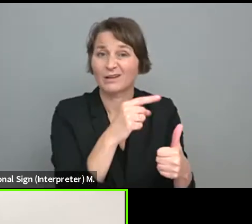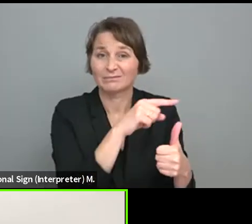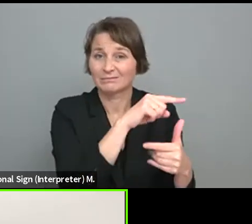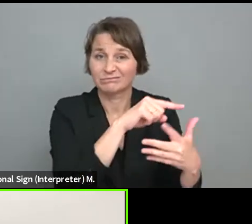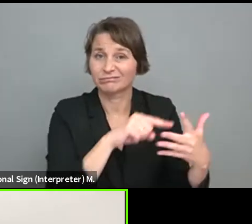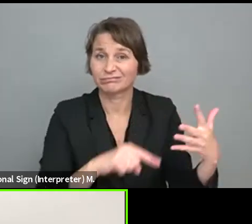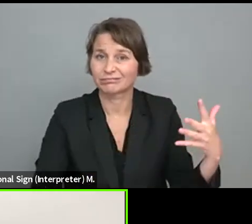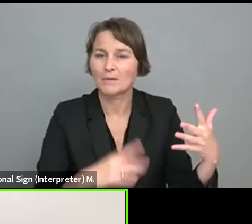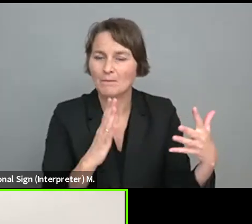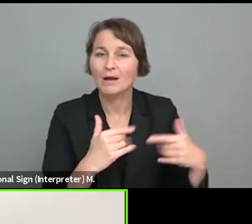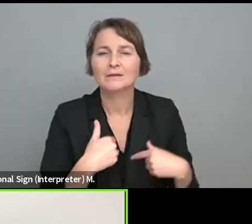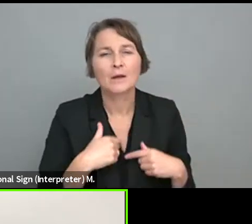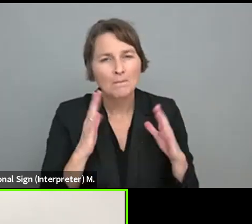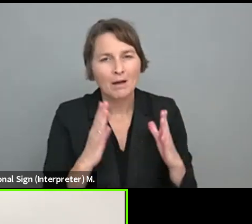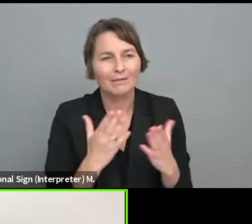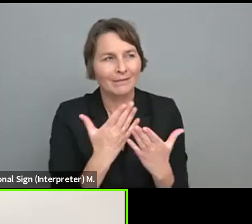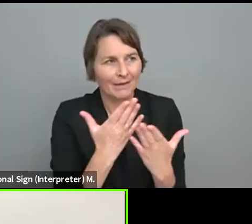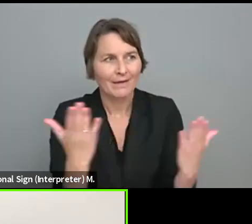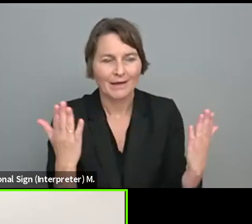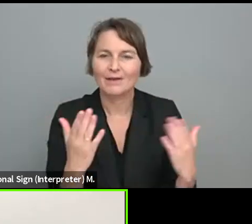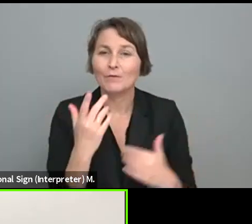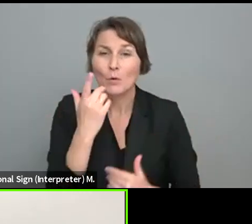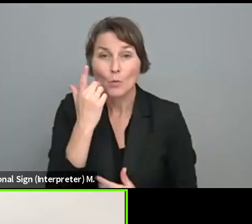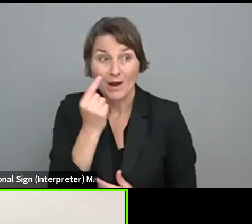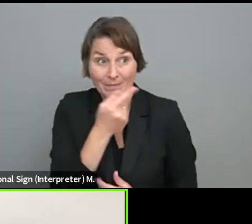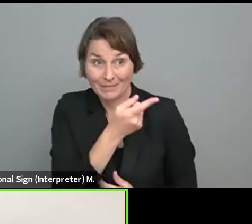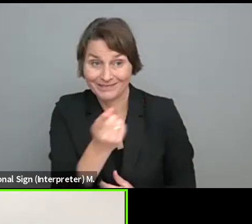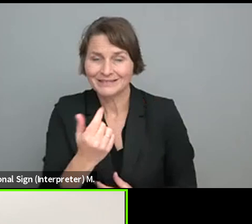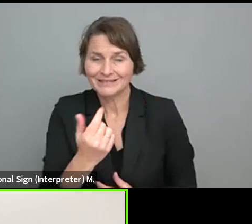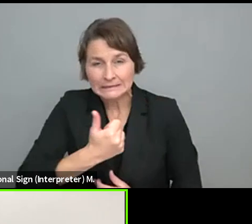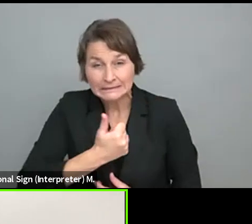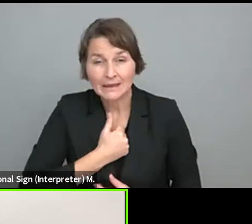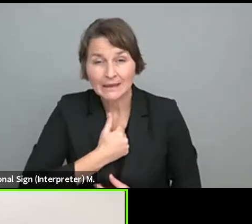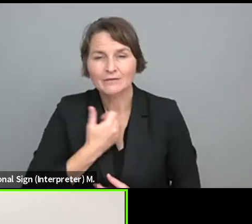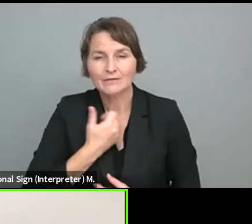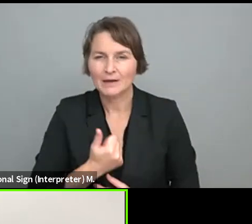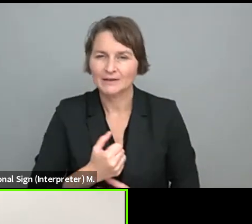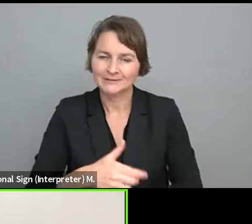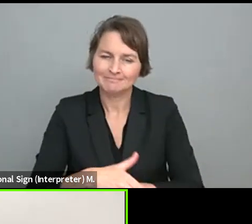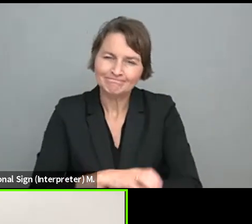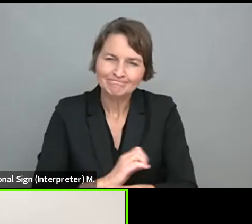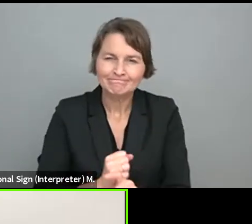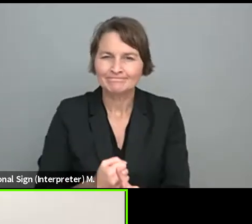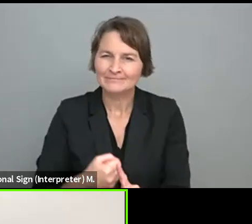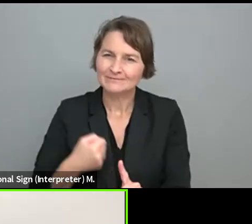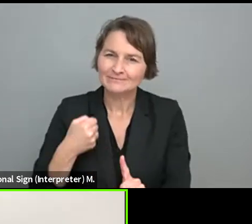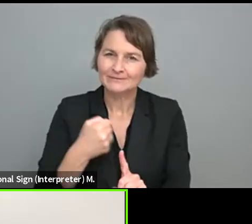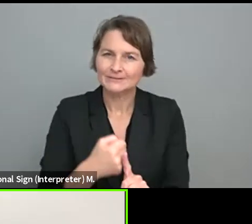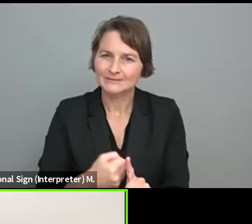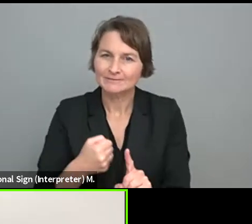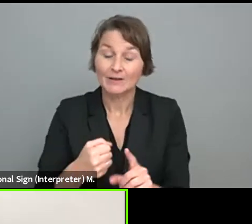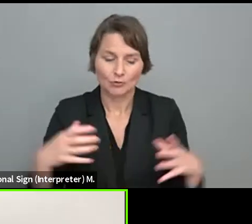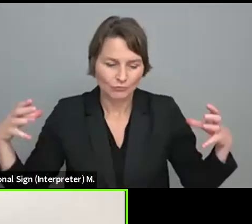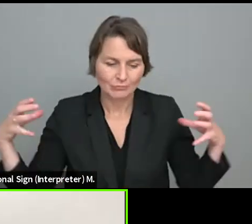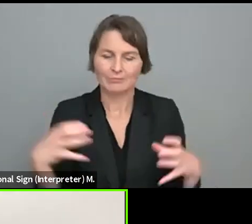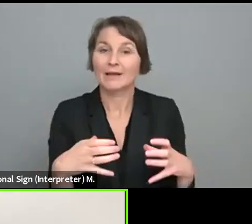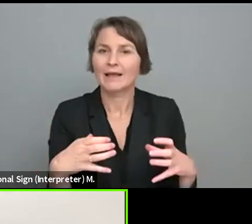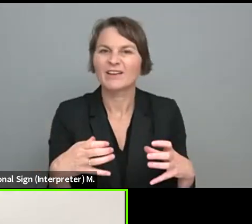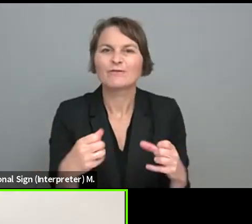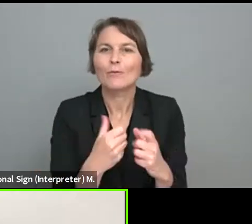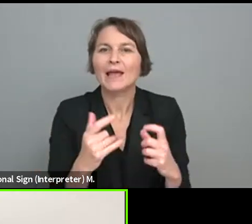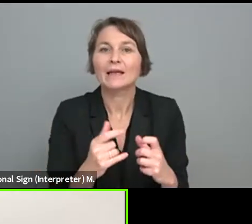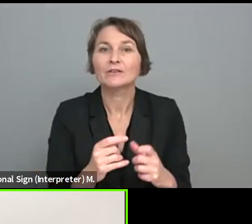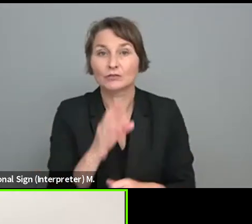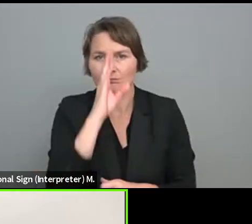women to, you know, fight as hard as they can to organize, to come at it from every angle. We are going